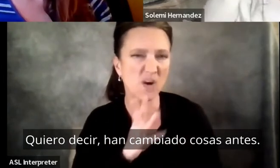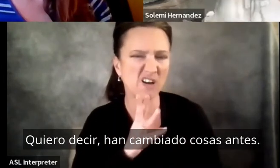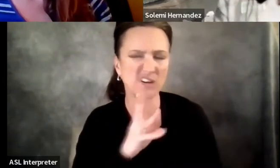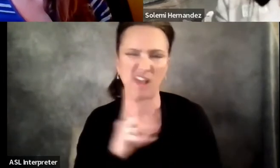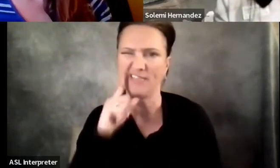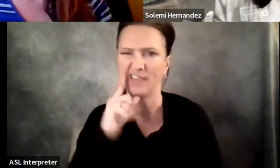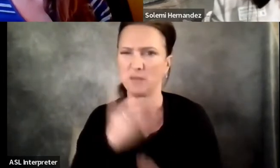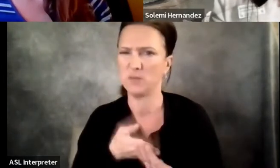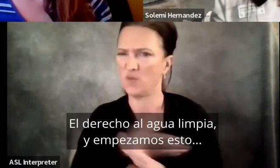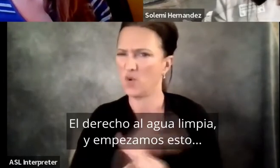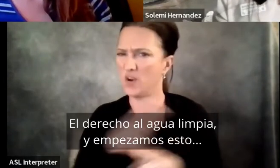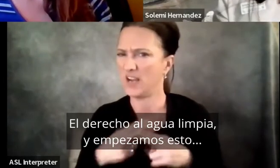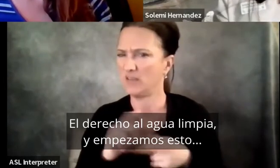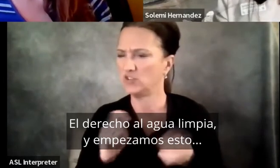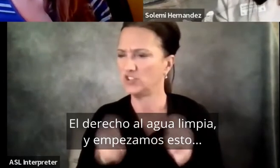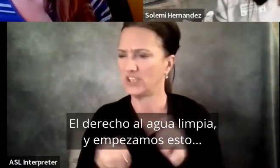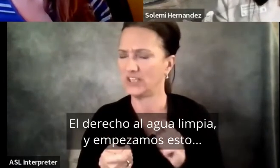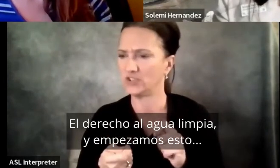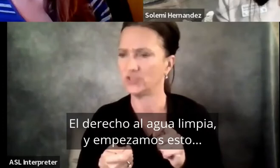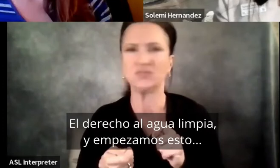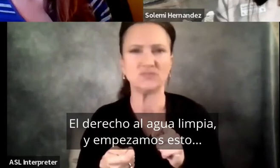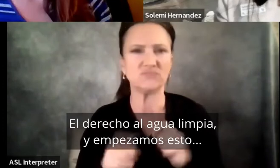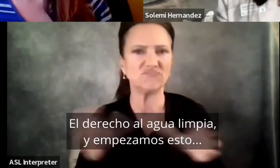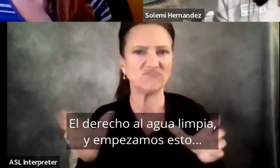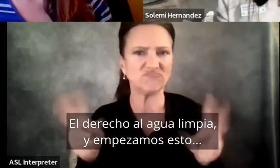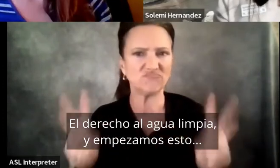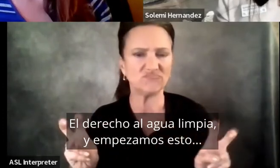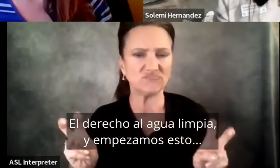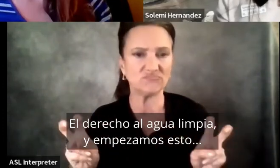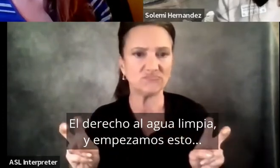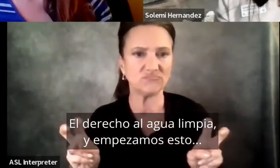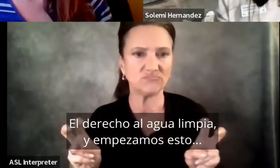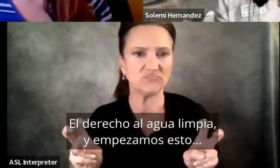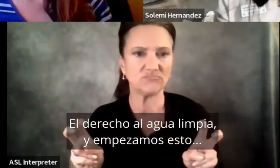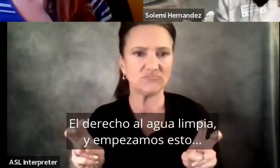before. The right to clean water. And we started this,